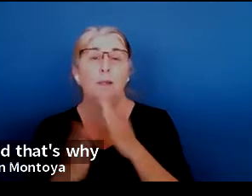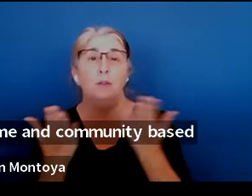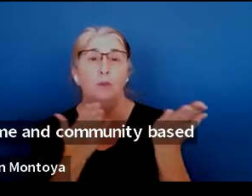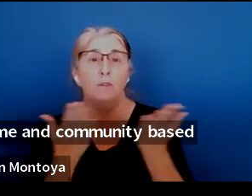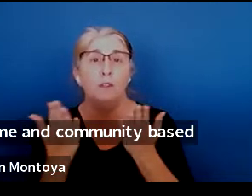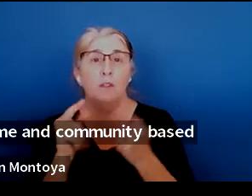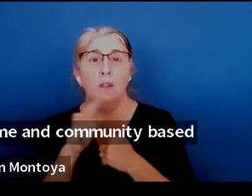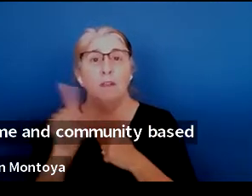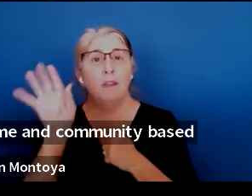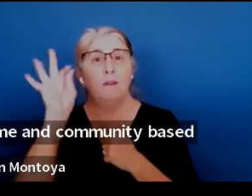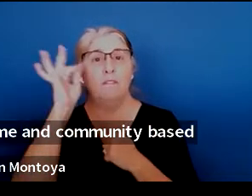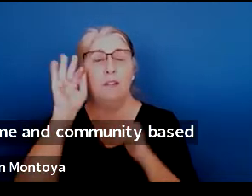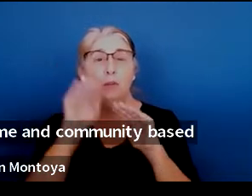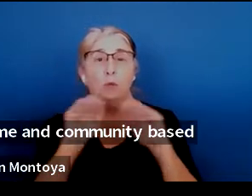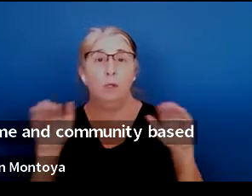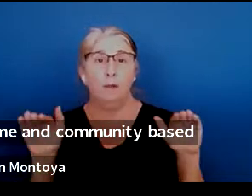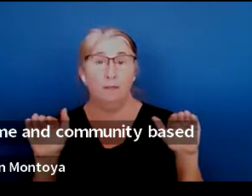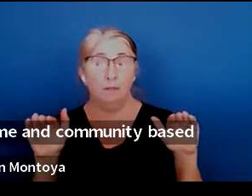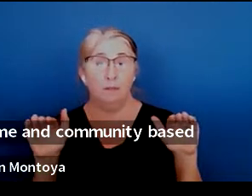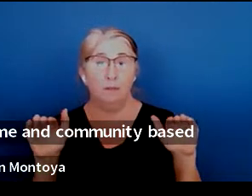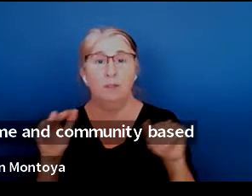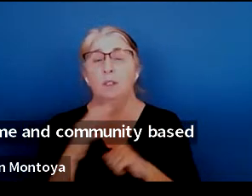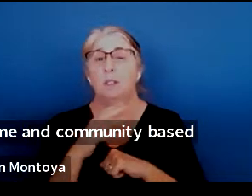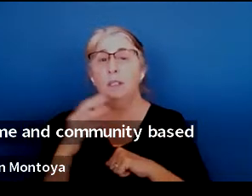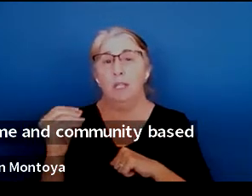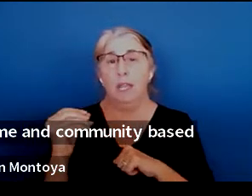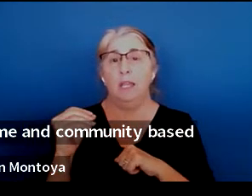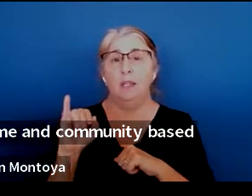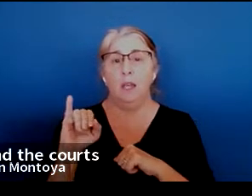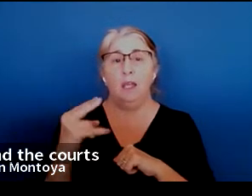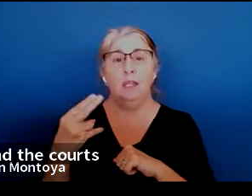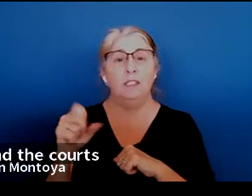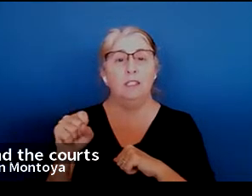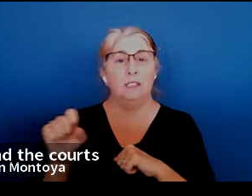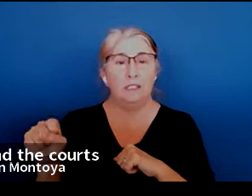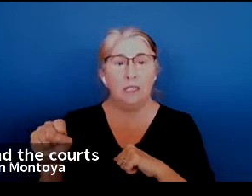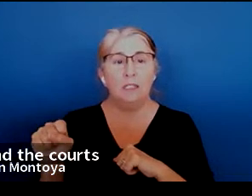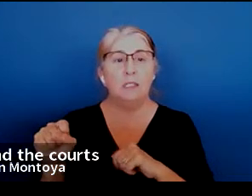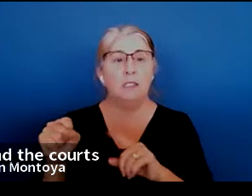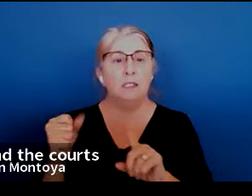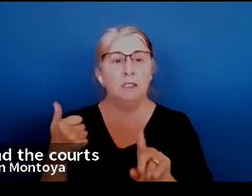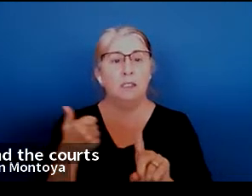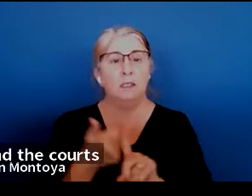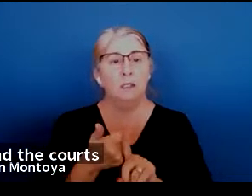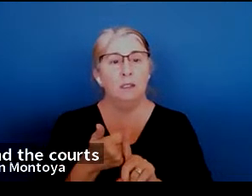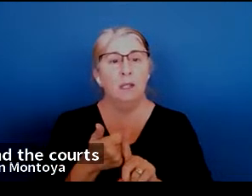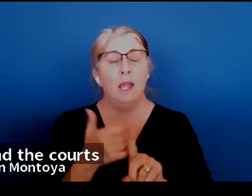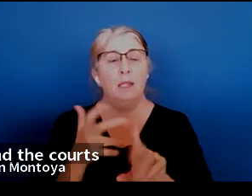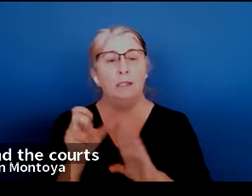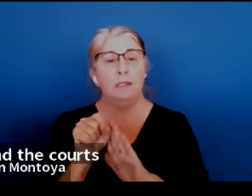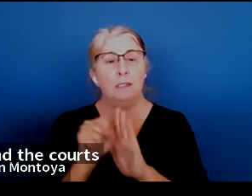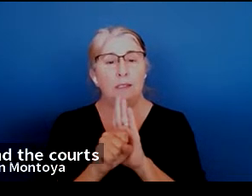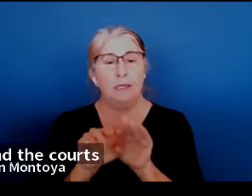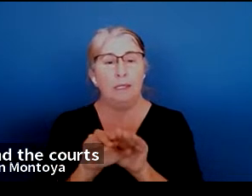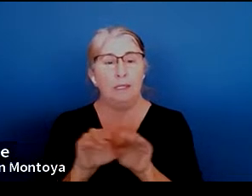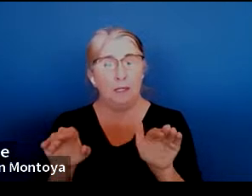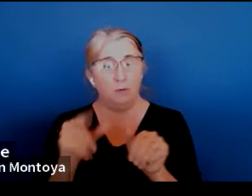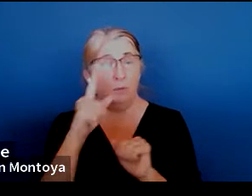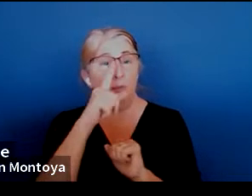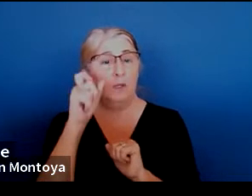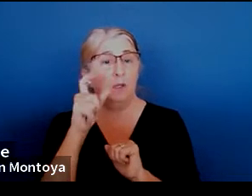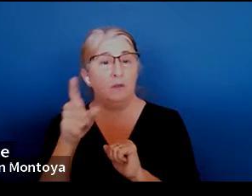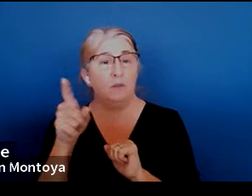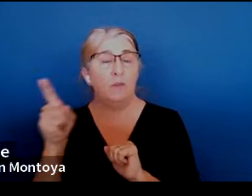a federal level, and of course IHSS at a state level, because there is